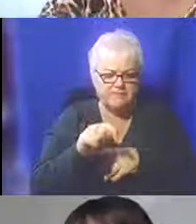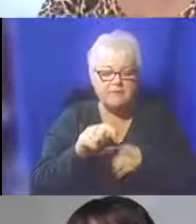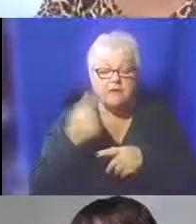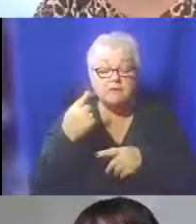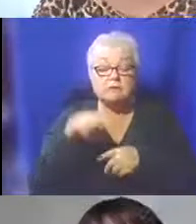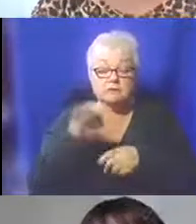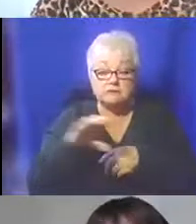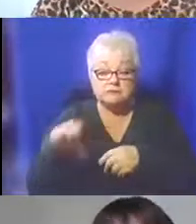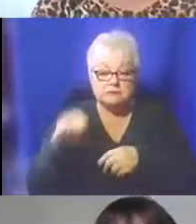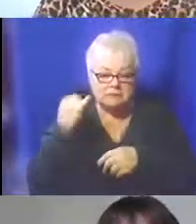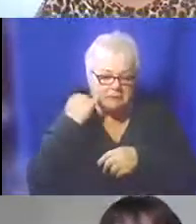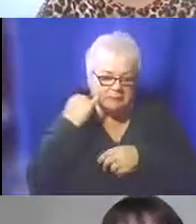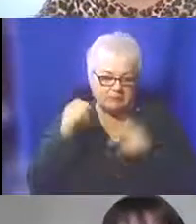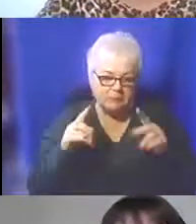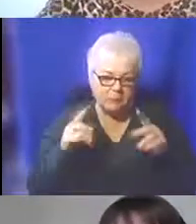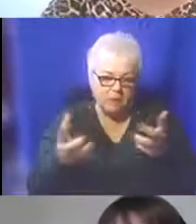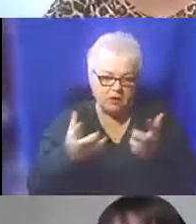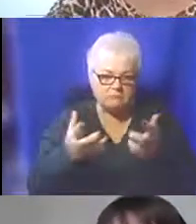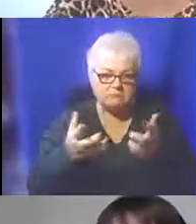to utilize that also.